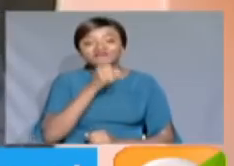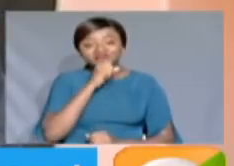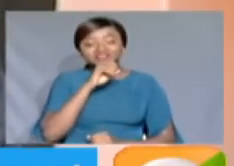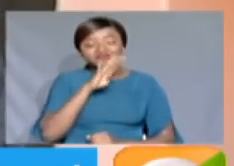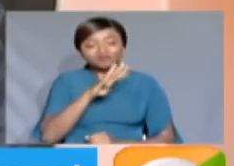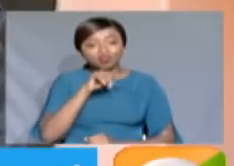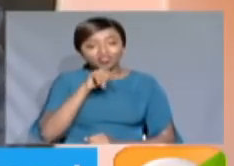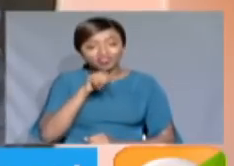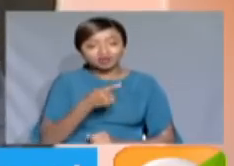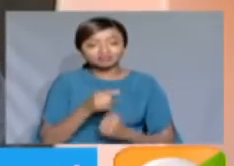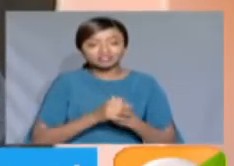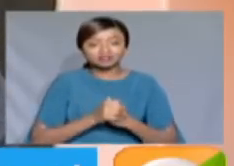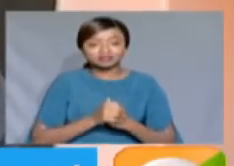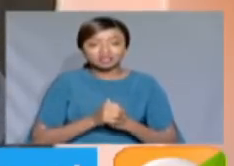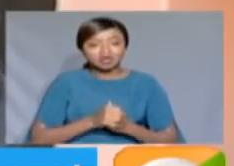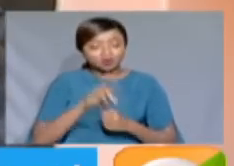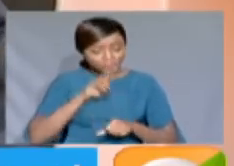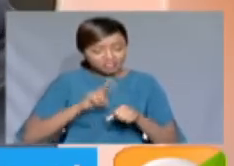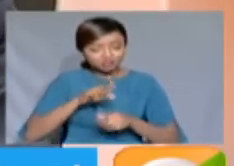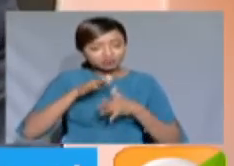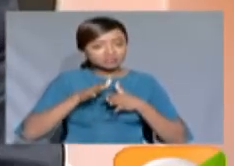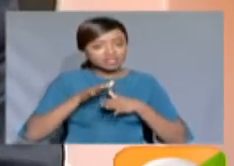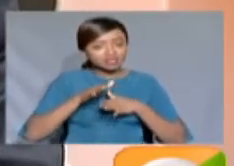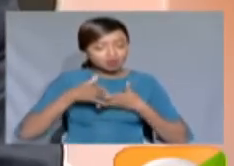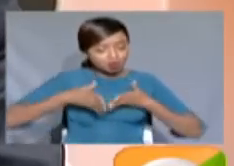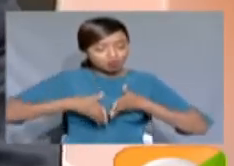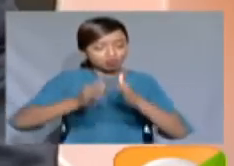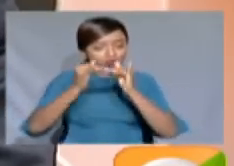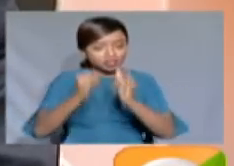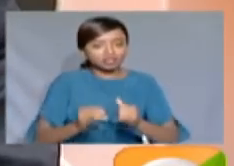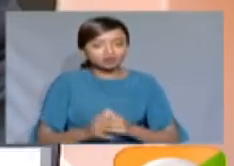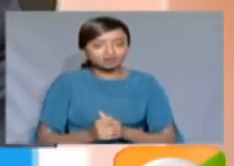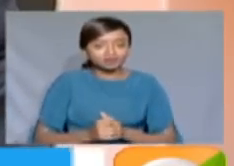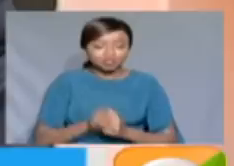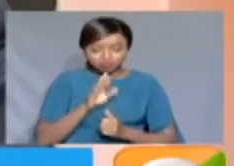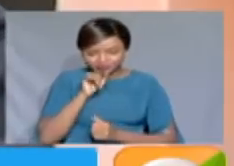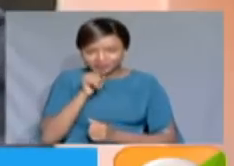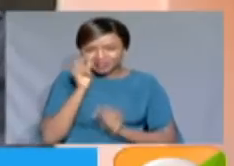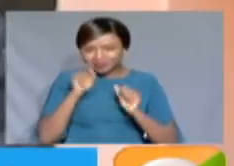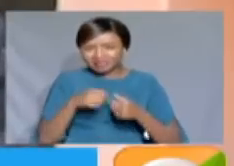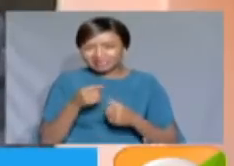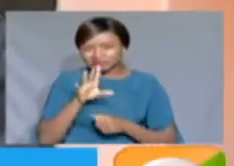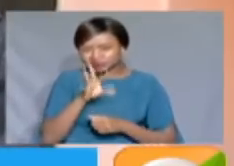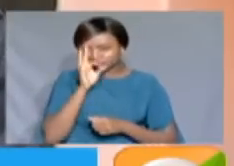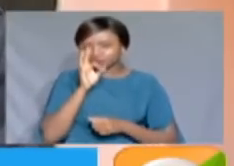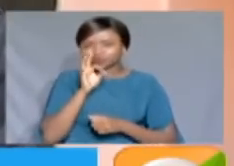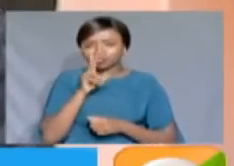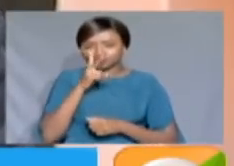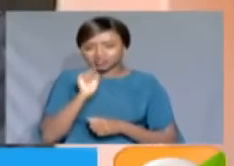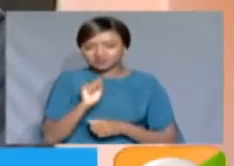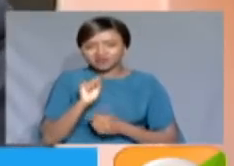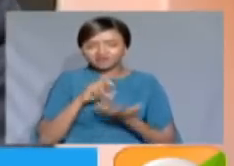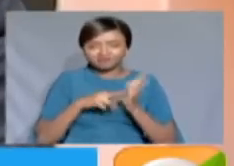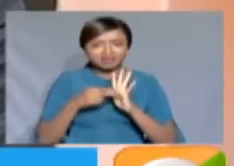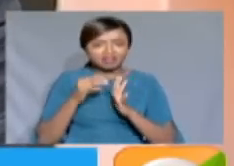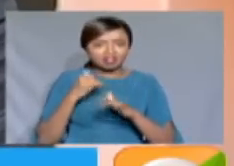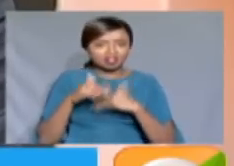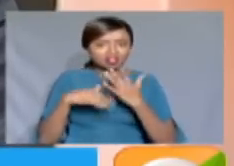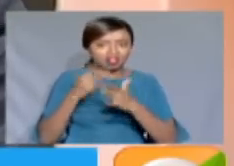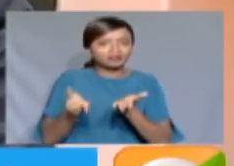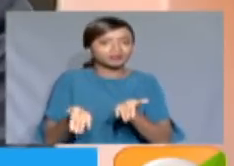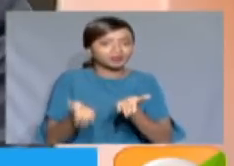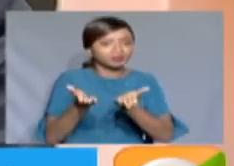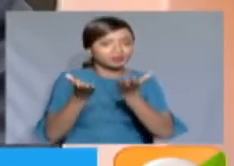where we are, we are talking about that it can be able to peak 25, uh-huh. which will now go up to 54 on that